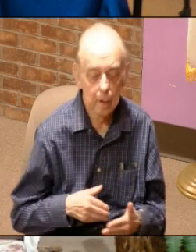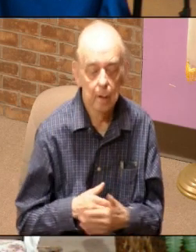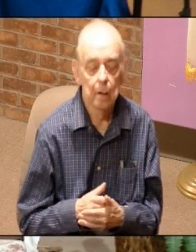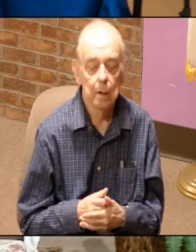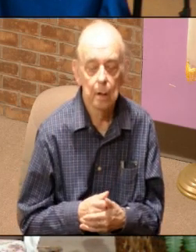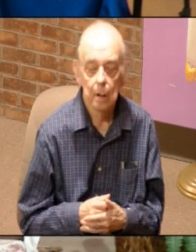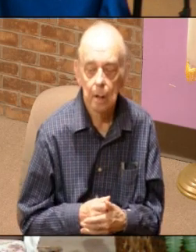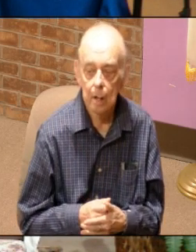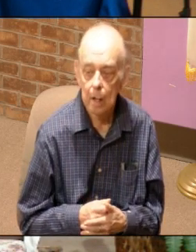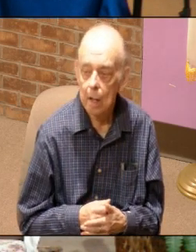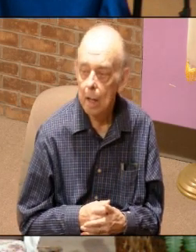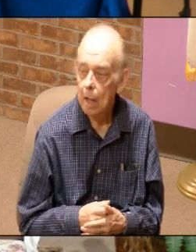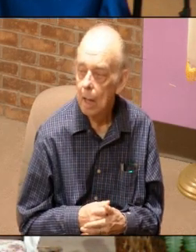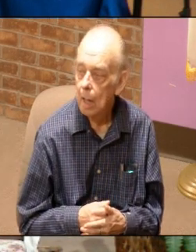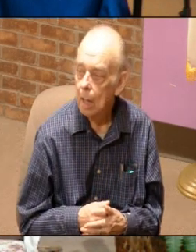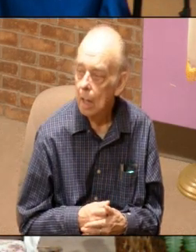first